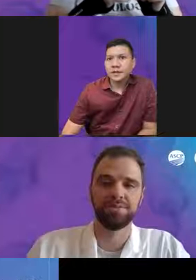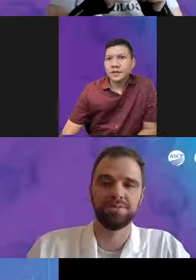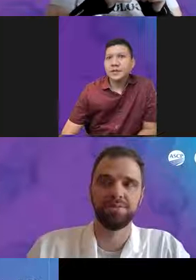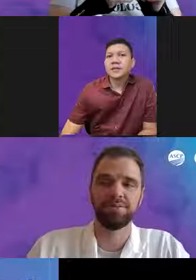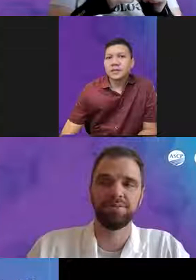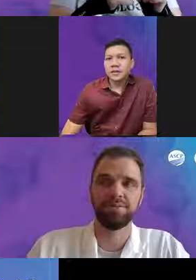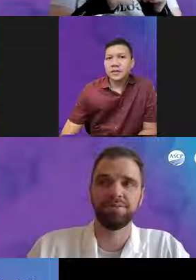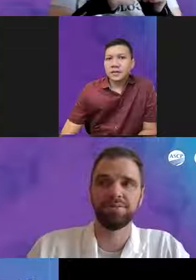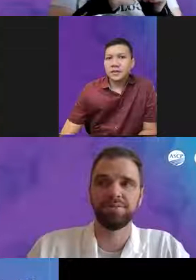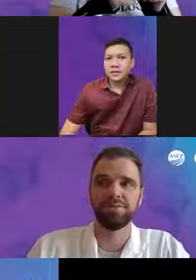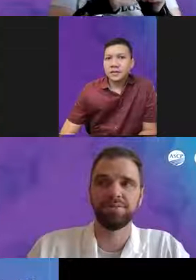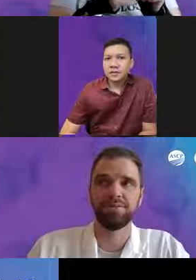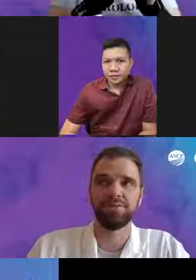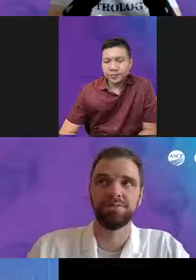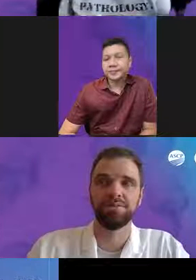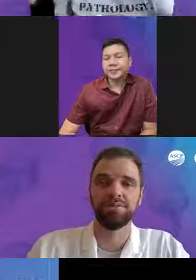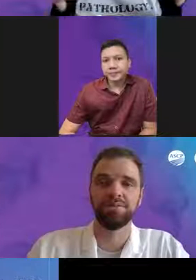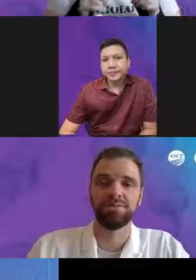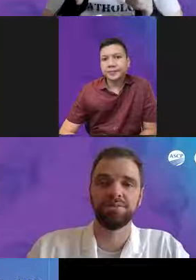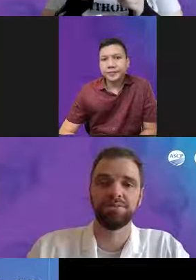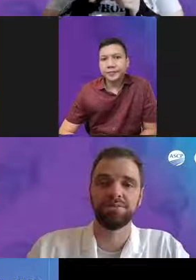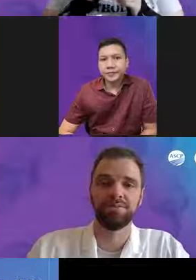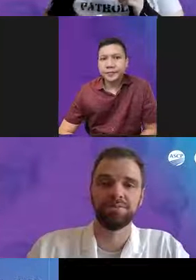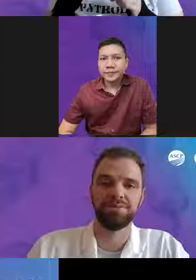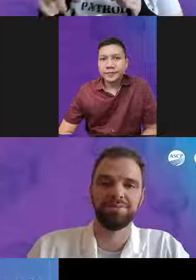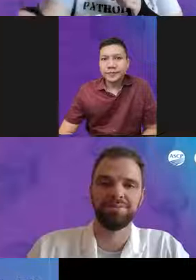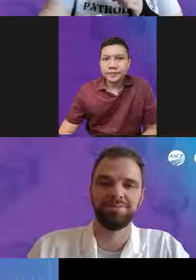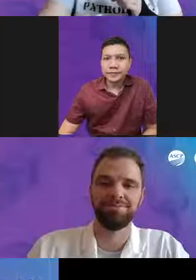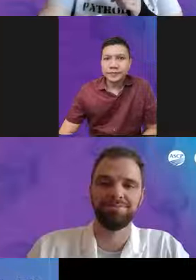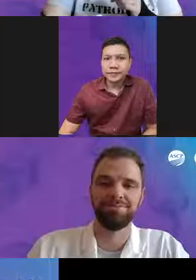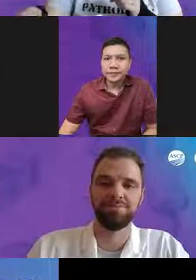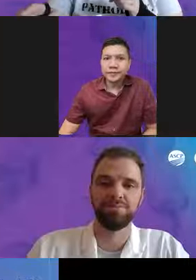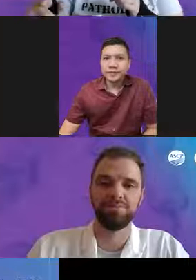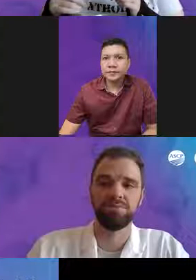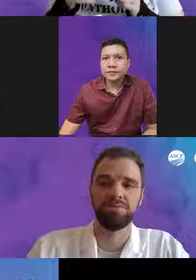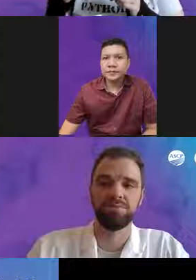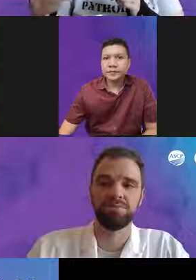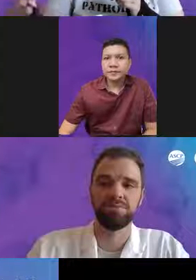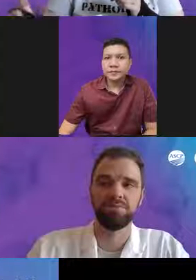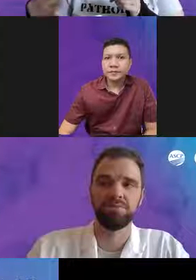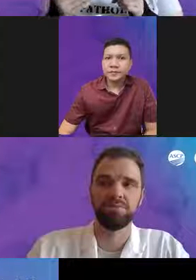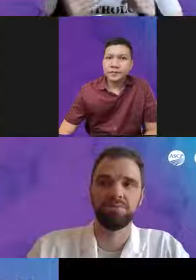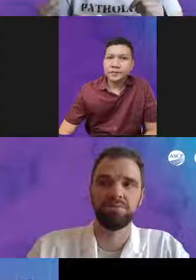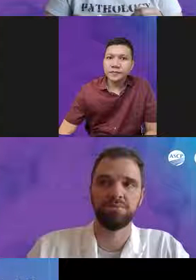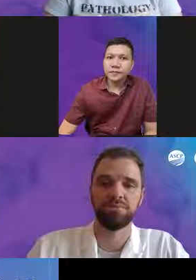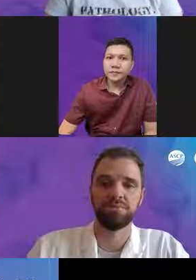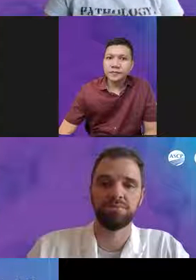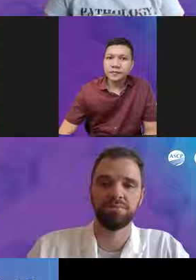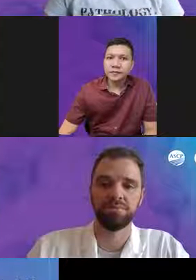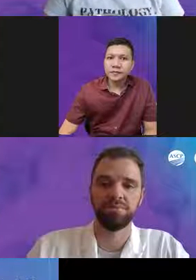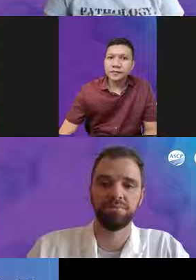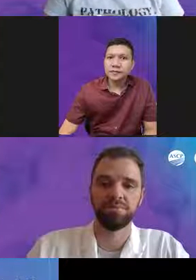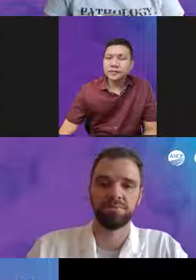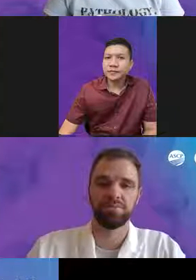the intracellular spaces of the lining cells or to go through the cells. So anytime you see